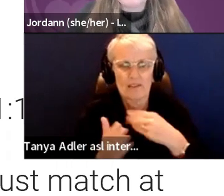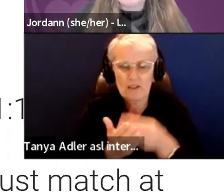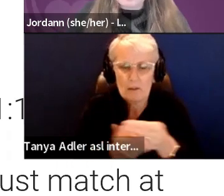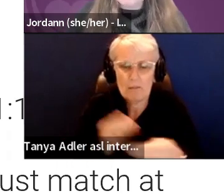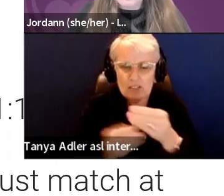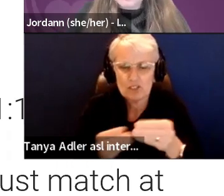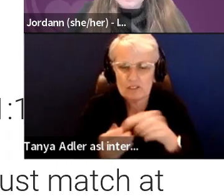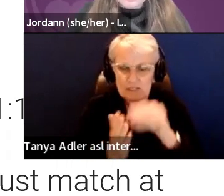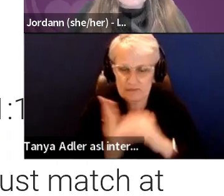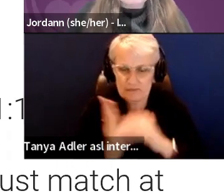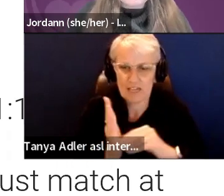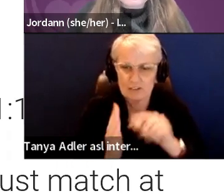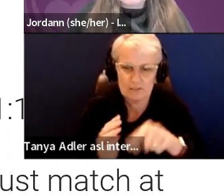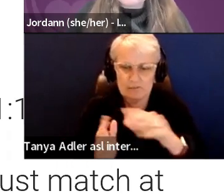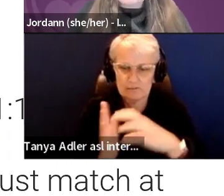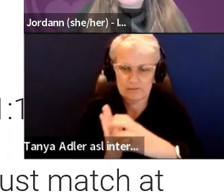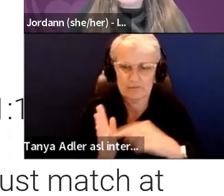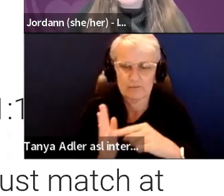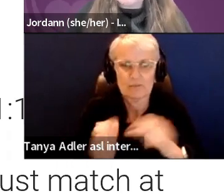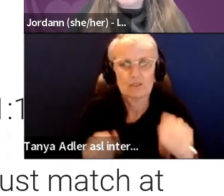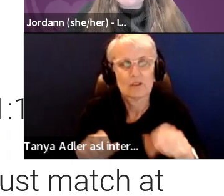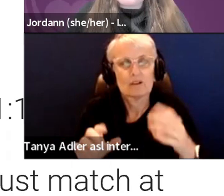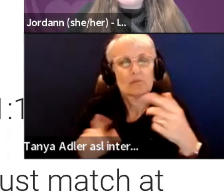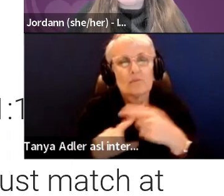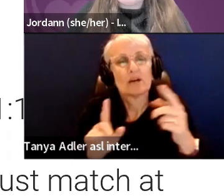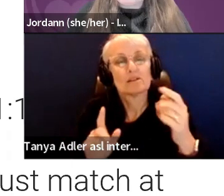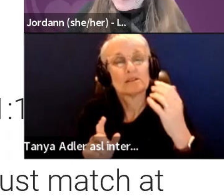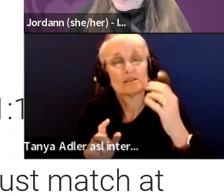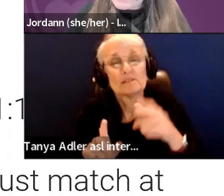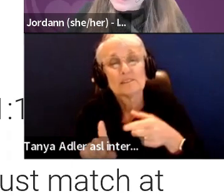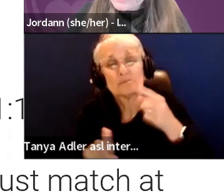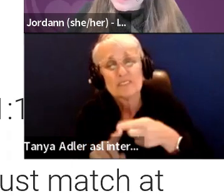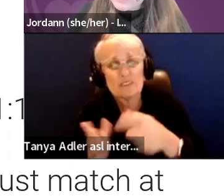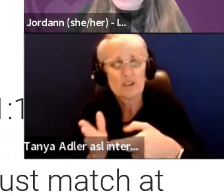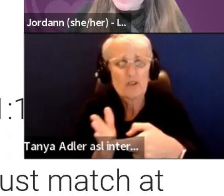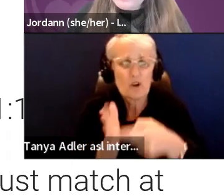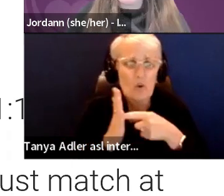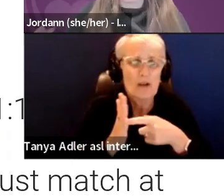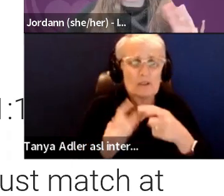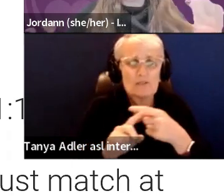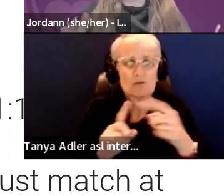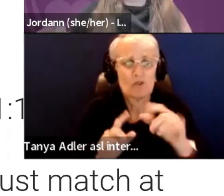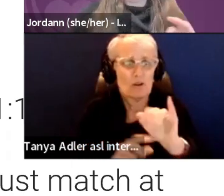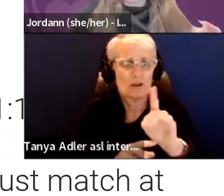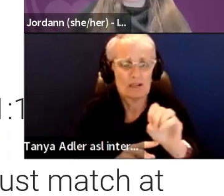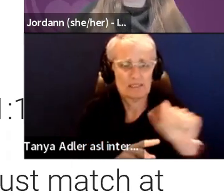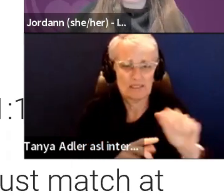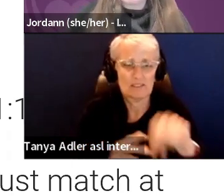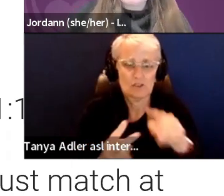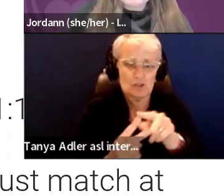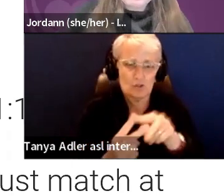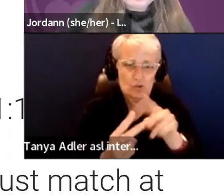section that we'll go over. You can do that, but in terms of what the requirement is for i.d.e.a Fund, those are the 2